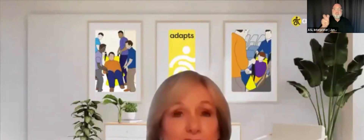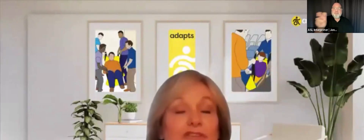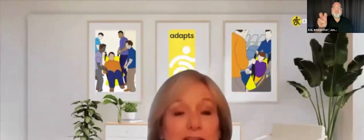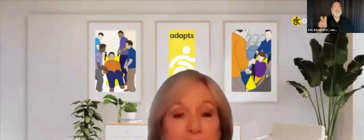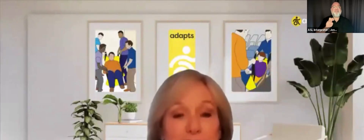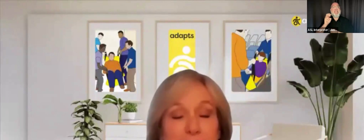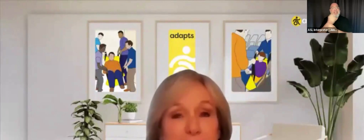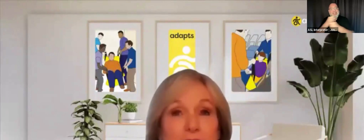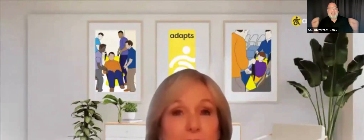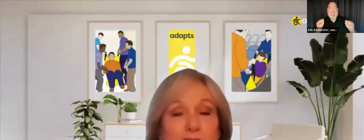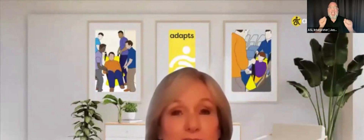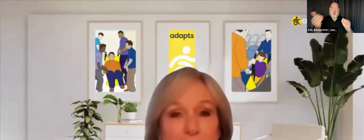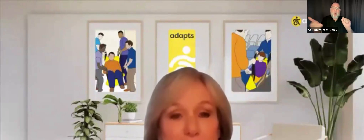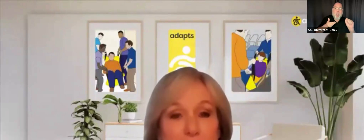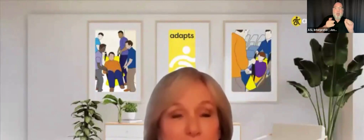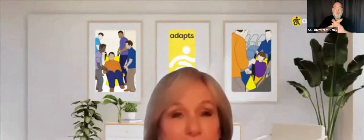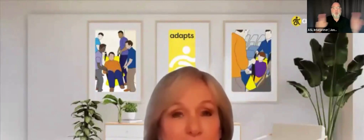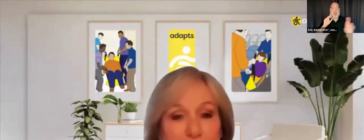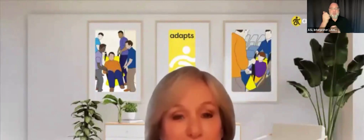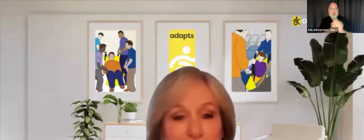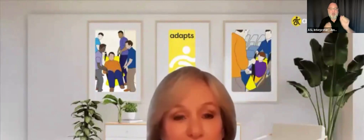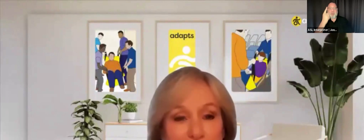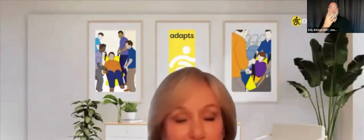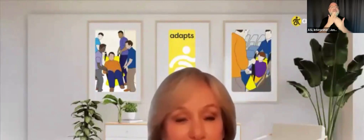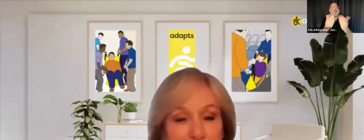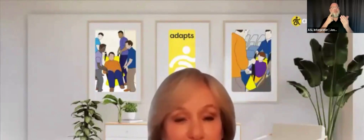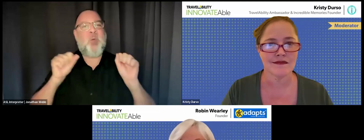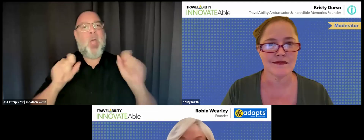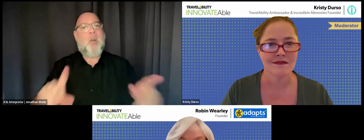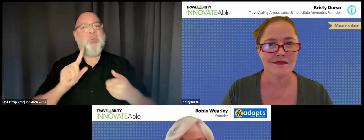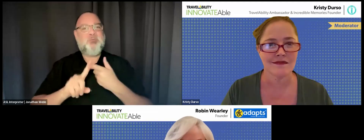you so much for giving us this opportunity to present to you.